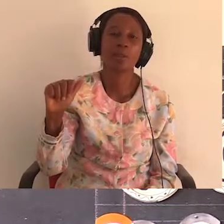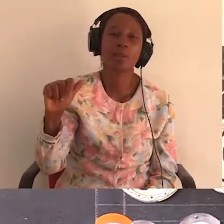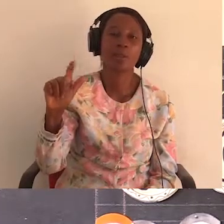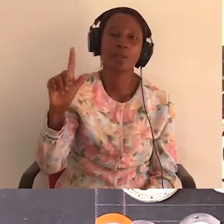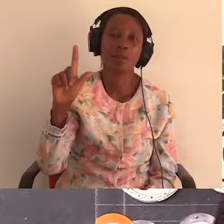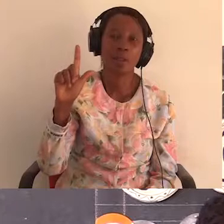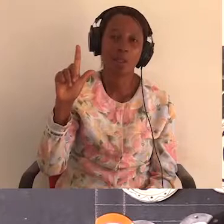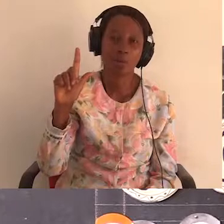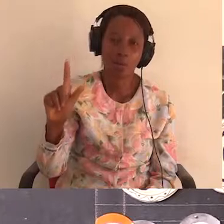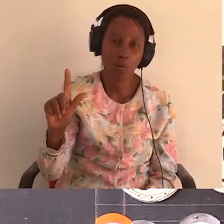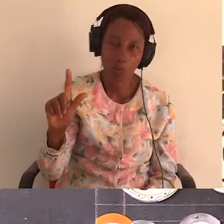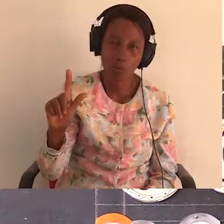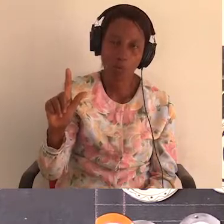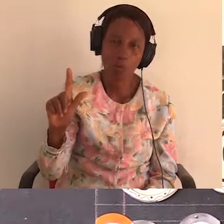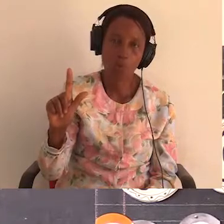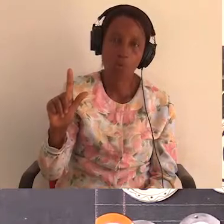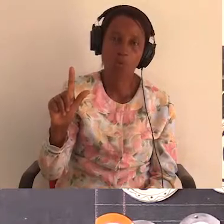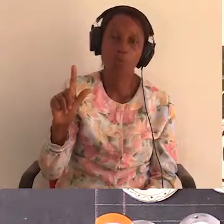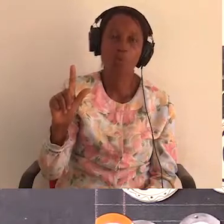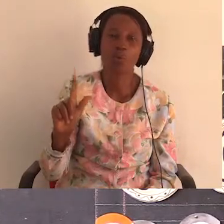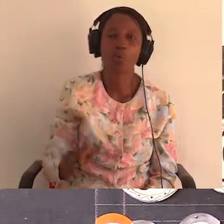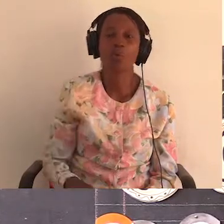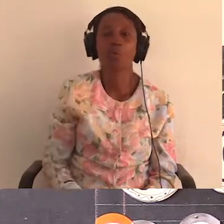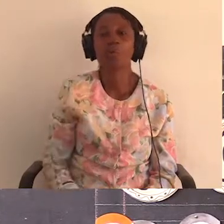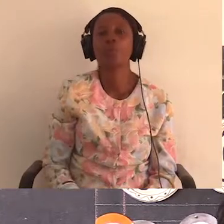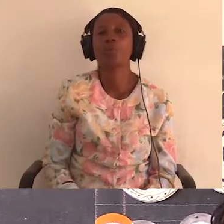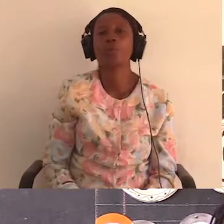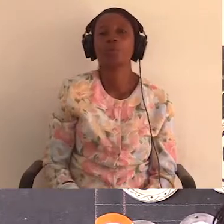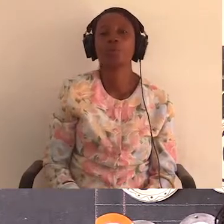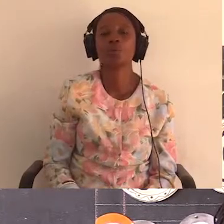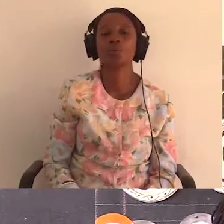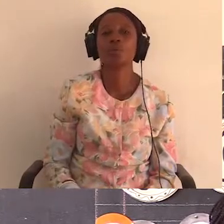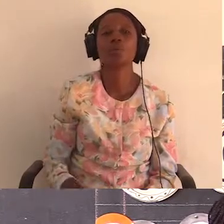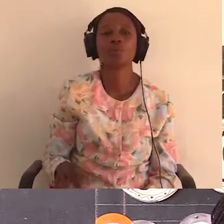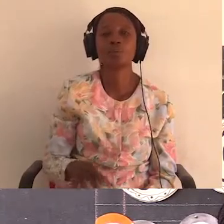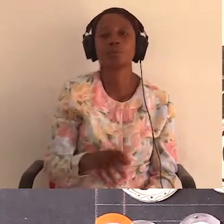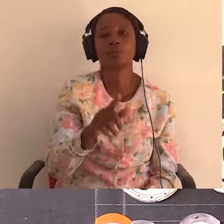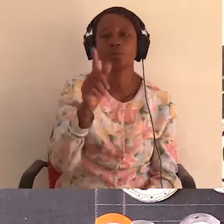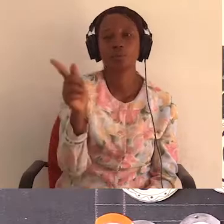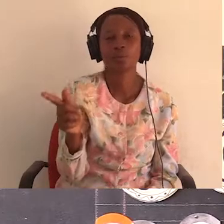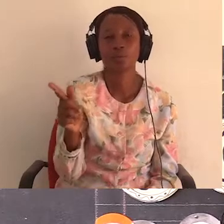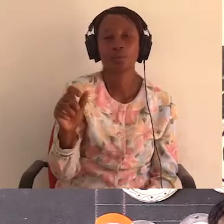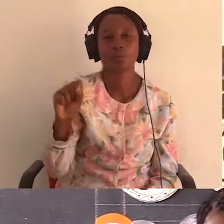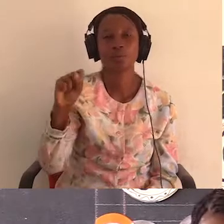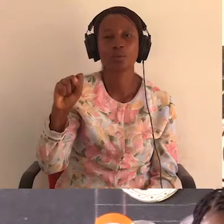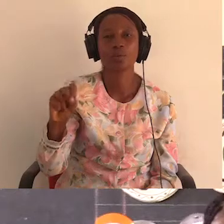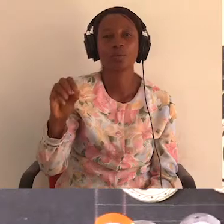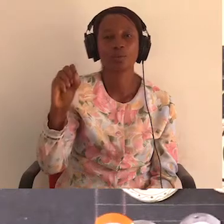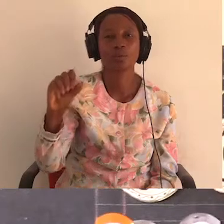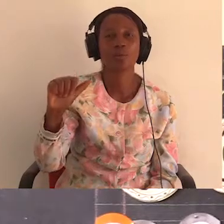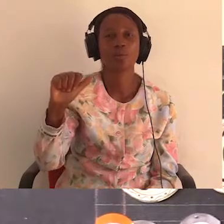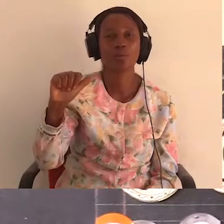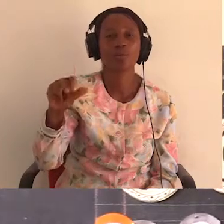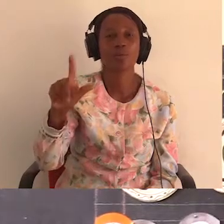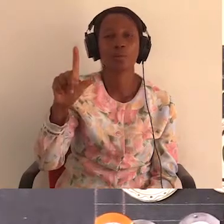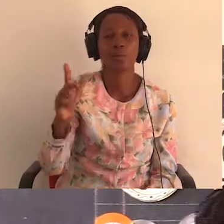Watching game. When you kick the ball and it enters the net, that is what we call a goal.